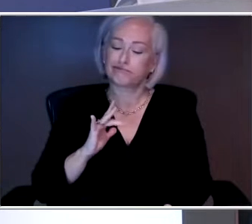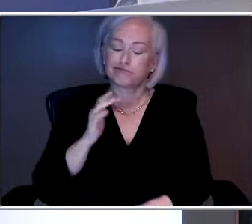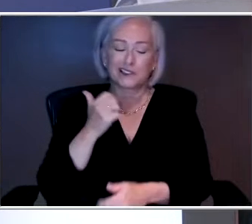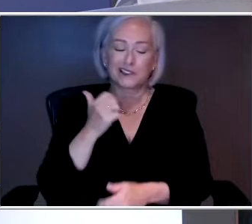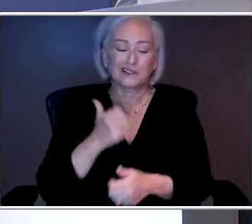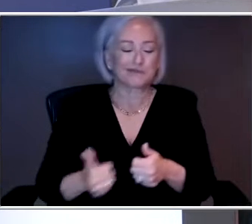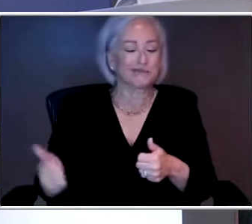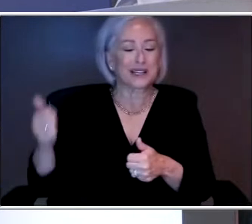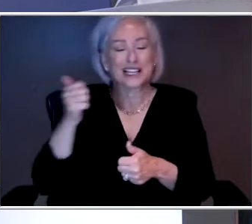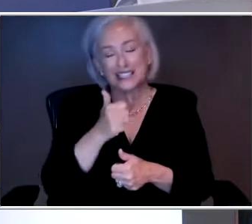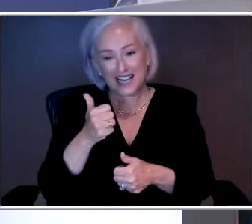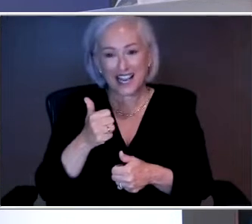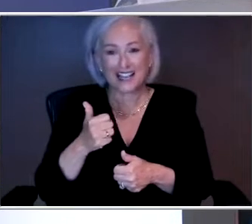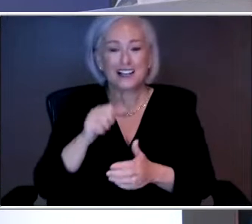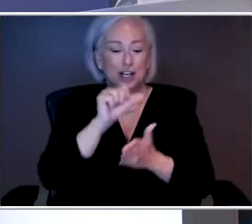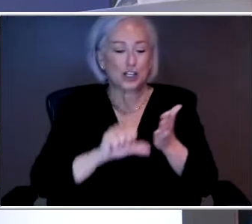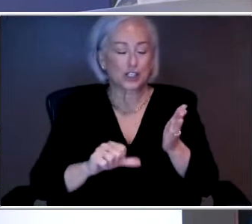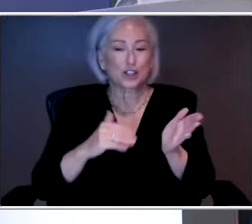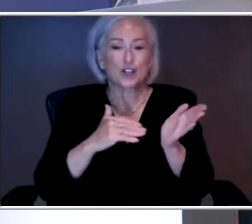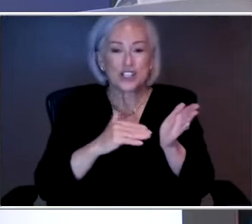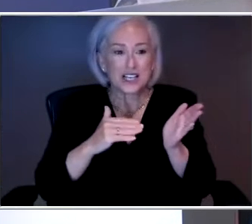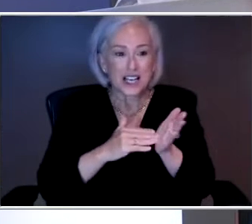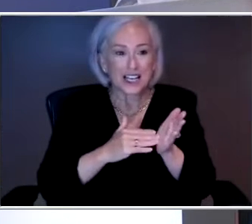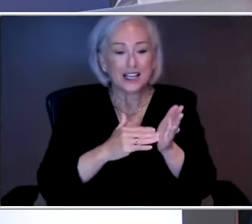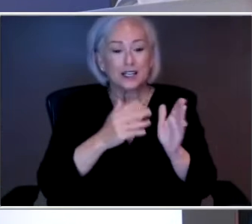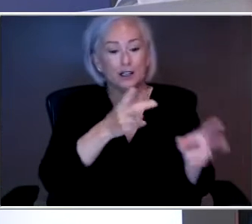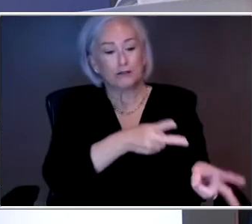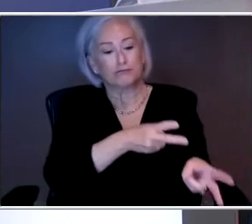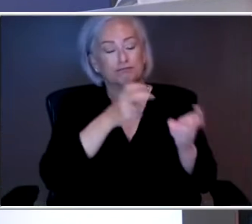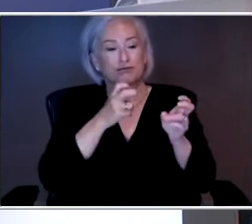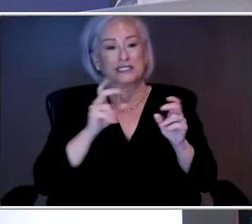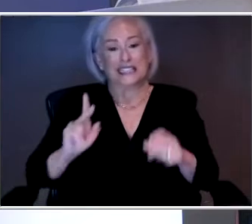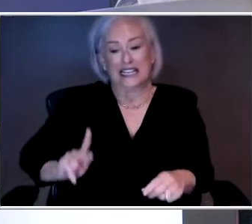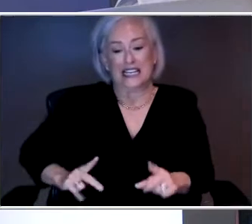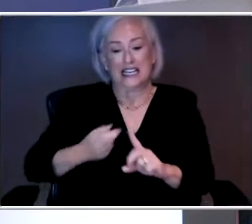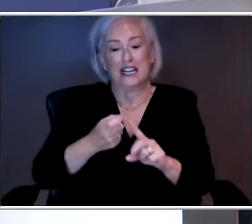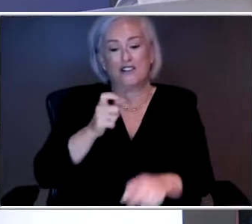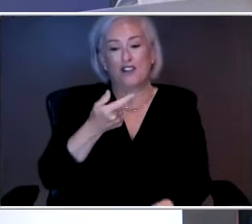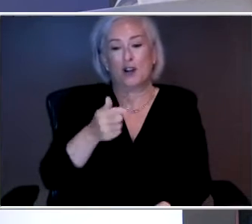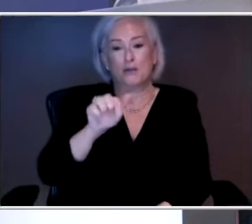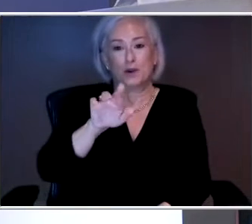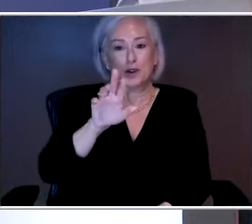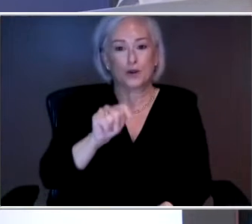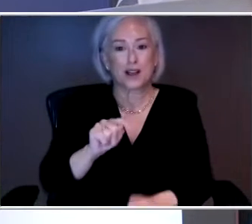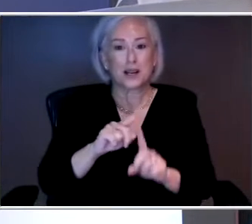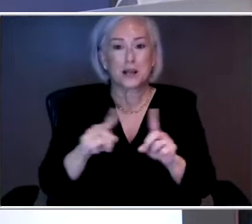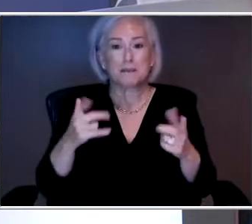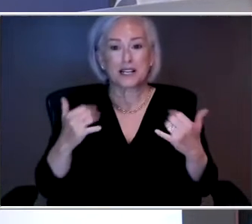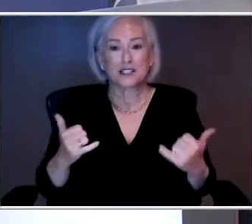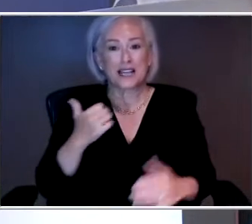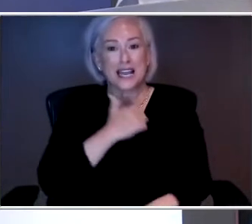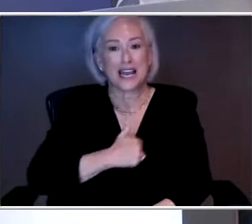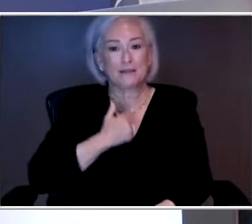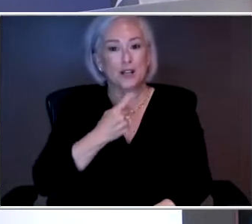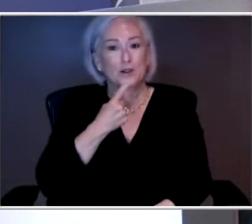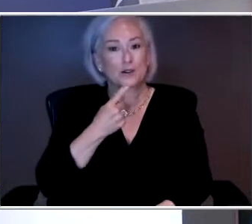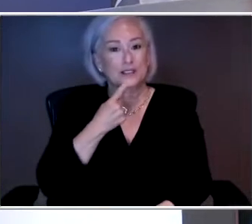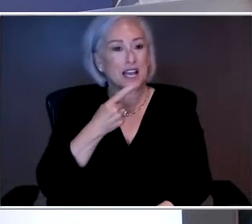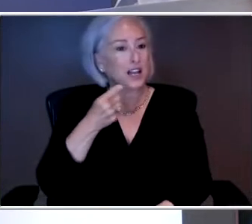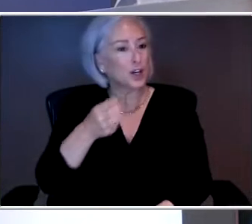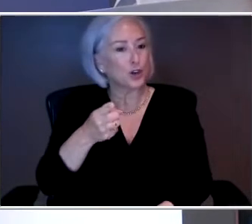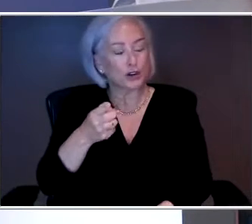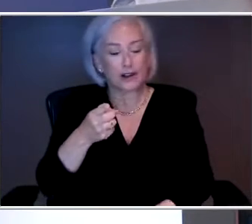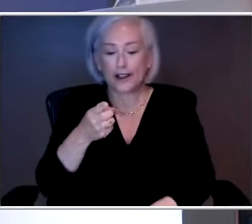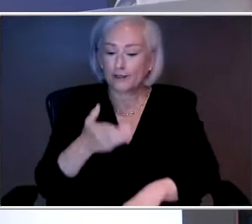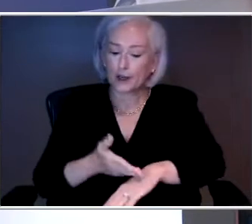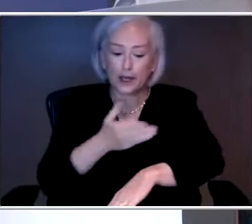also the surgeon who removed the kidney from Grant. But today, I'm sorry to tell you, you're going to have to step up your game. I know you save lives and all,